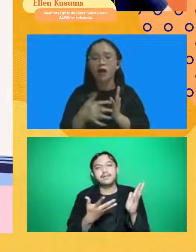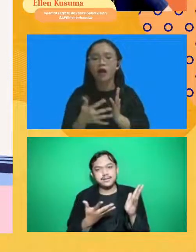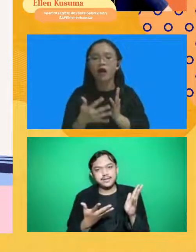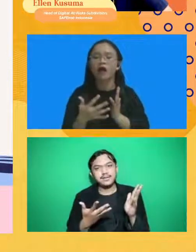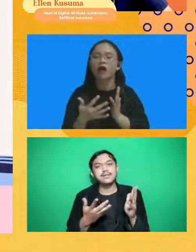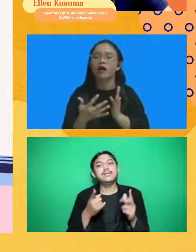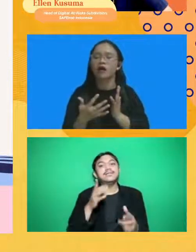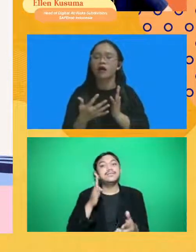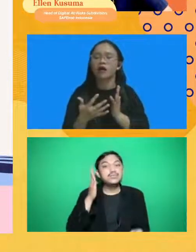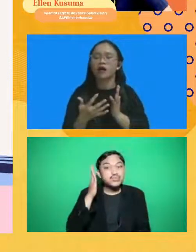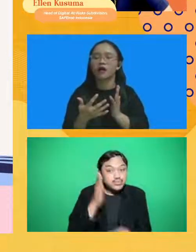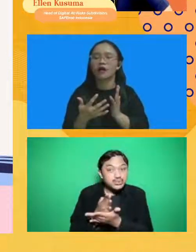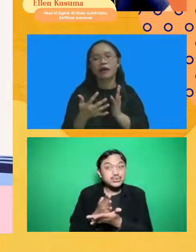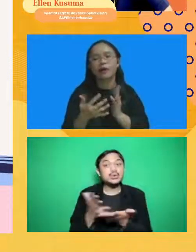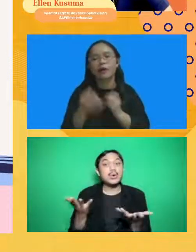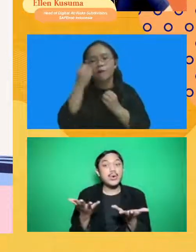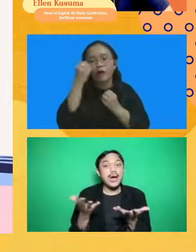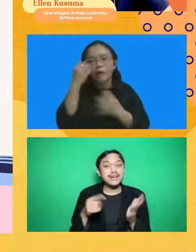information.